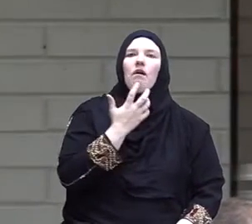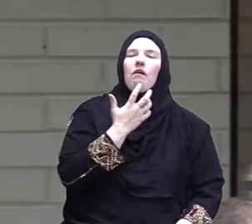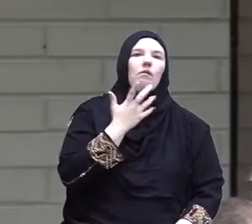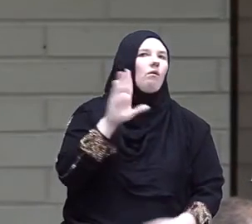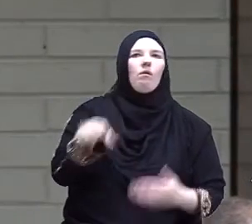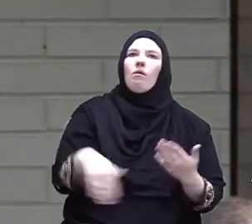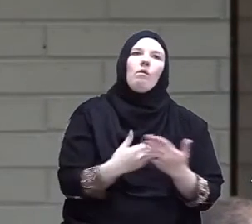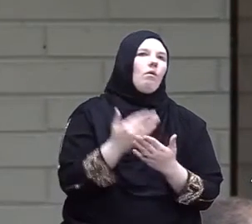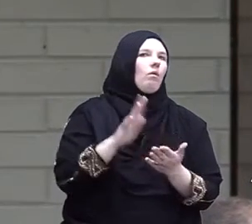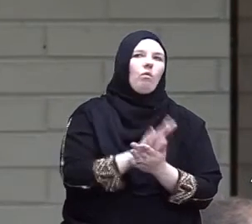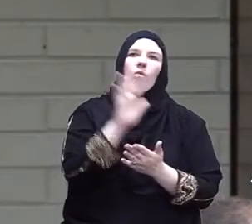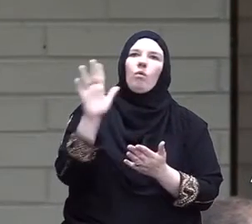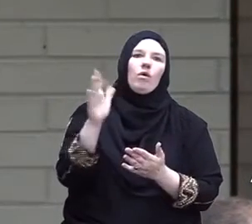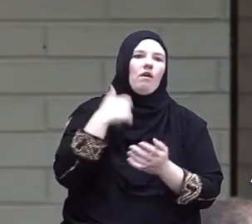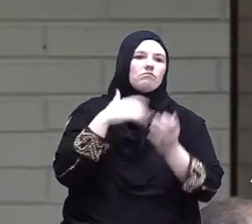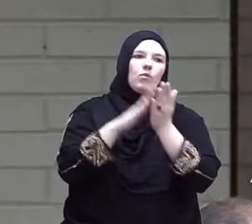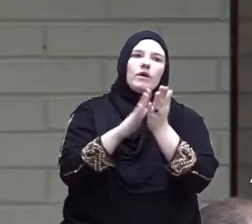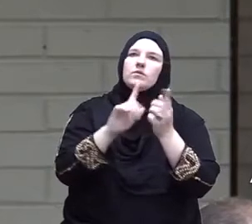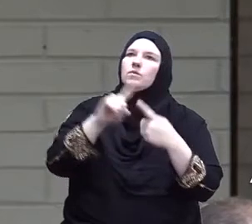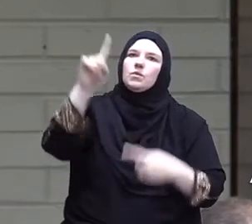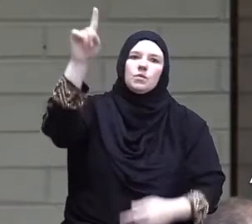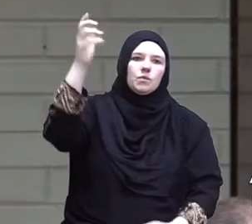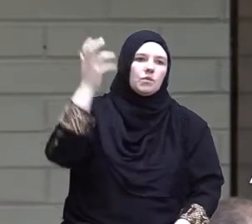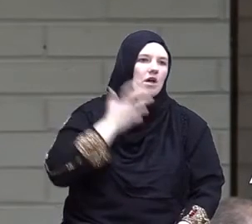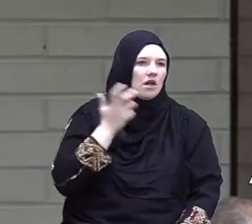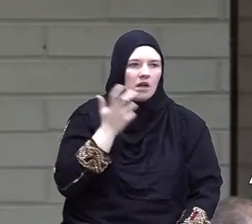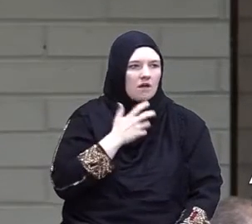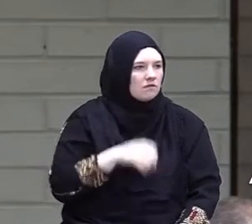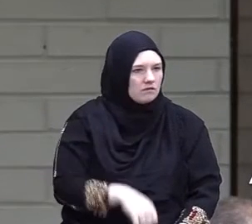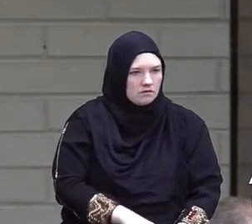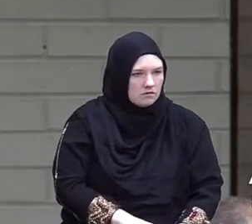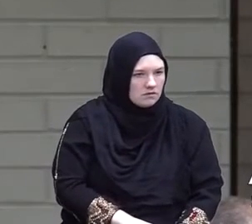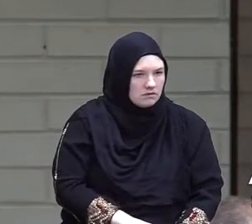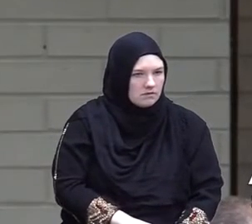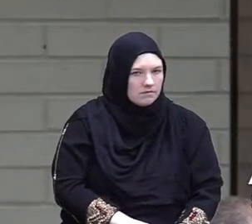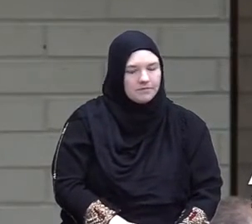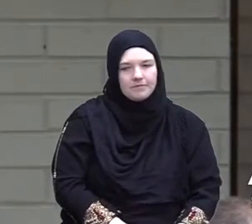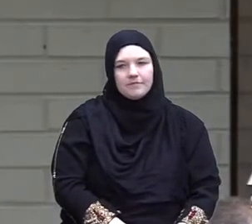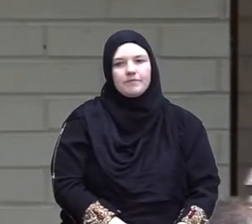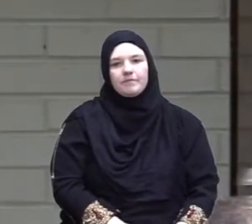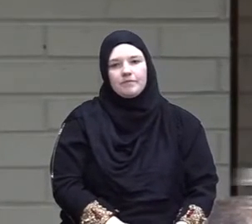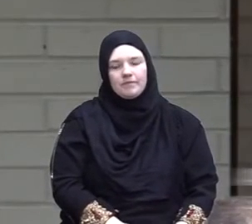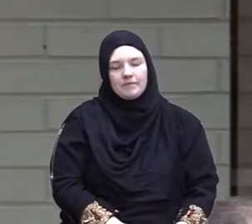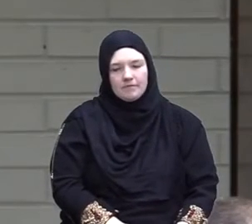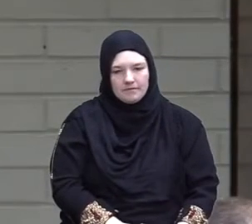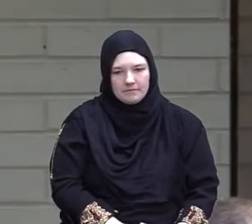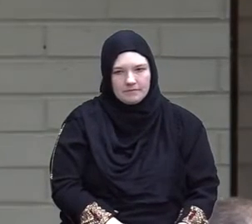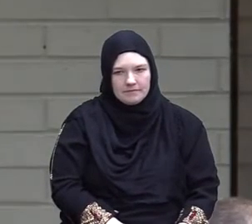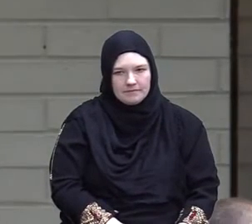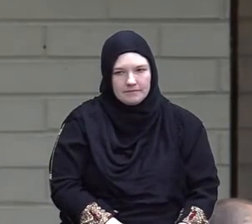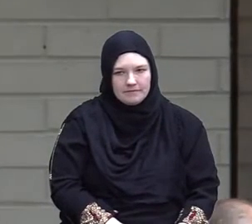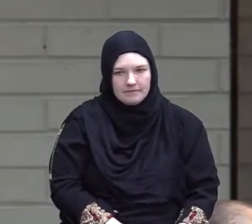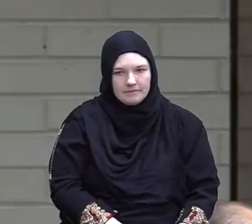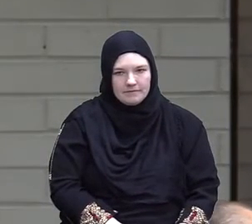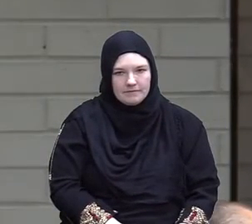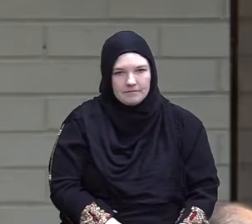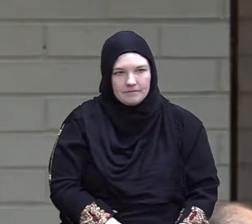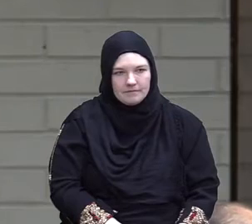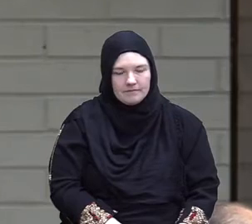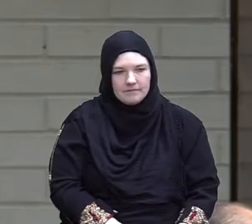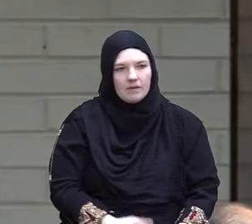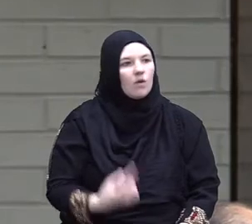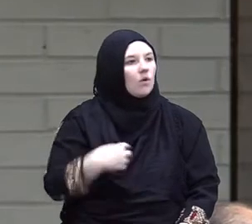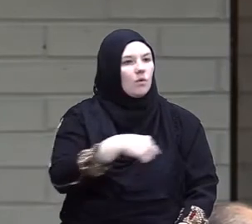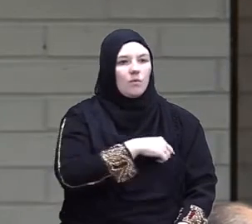praise are yours. Subhanak. La ilma lana illa ma 'allamtana.